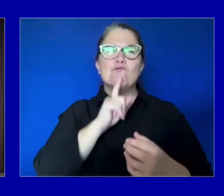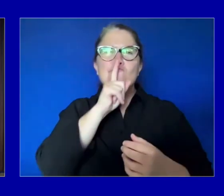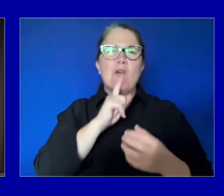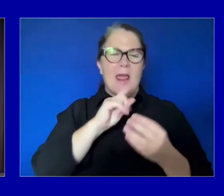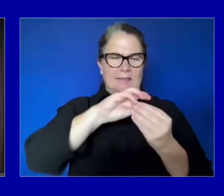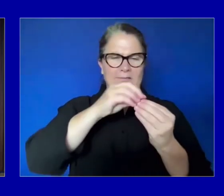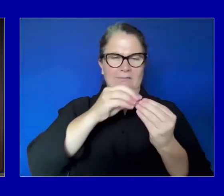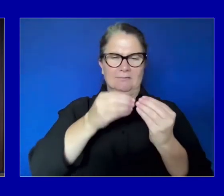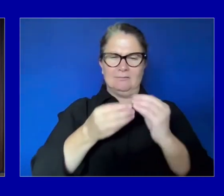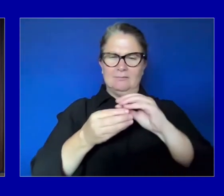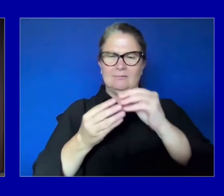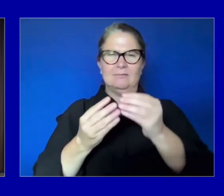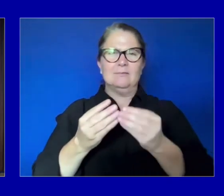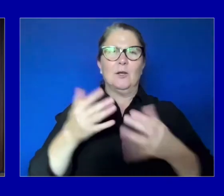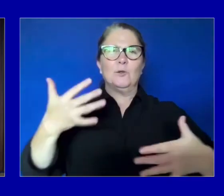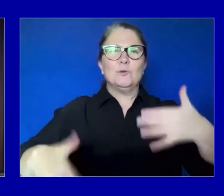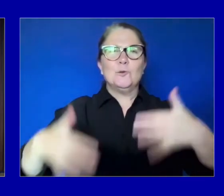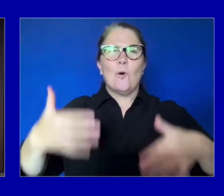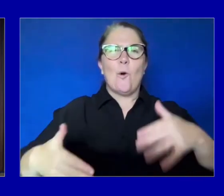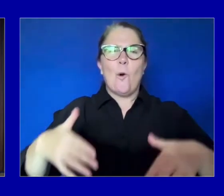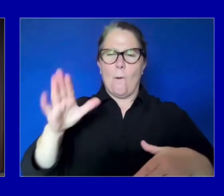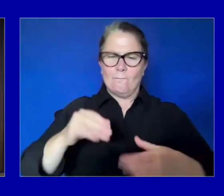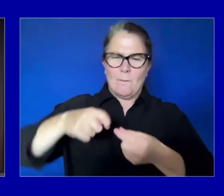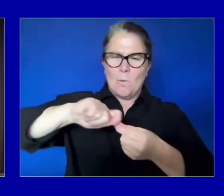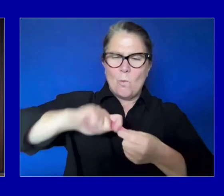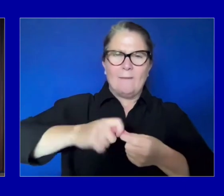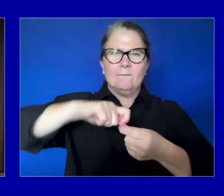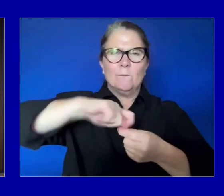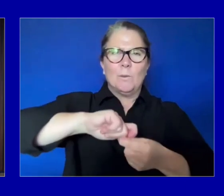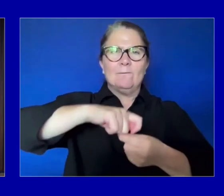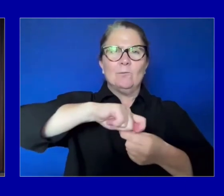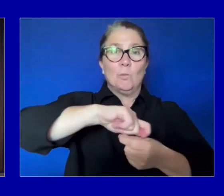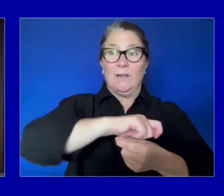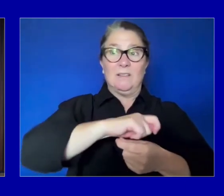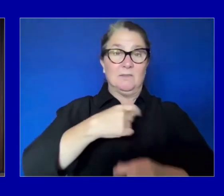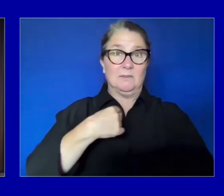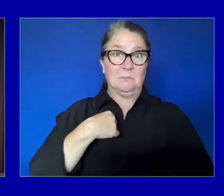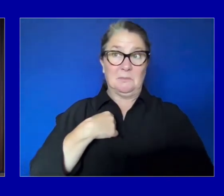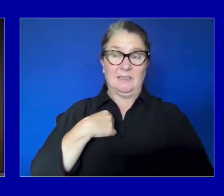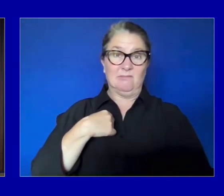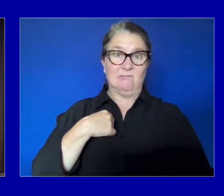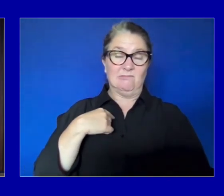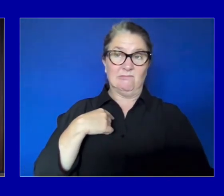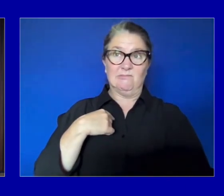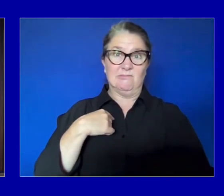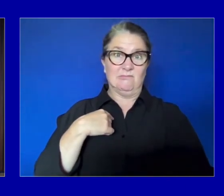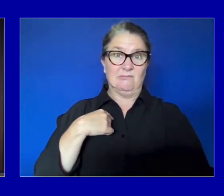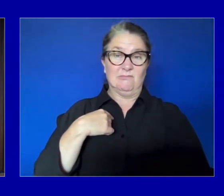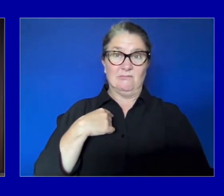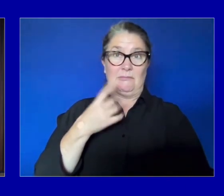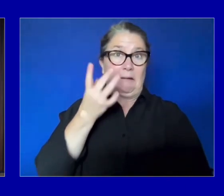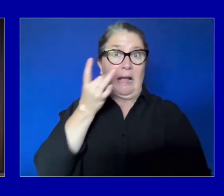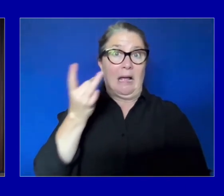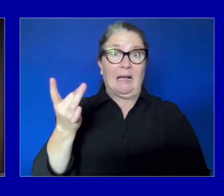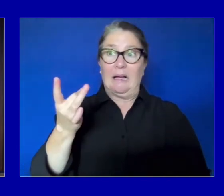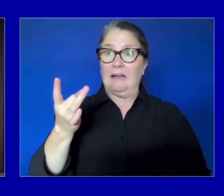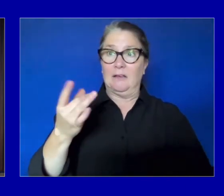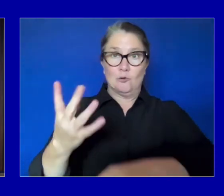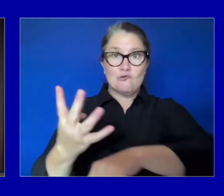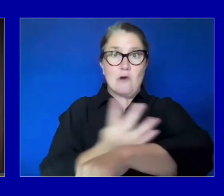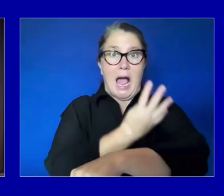me, I, I, you know, I haven't actually collected grass and gone through the process of, um, of,